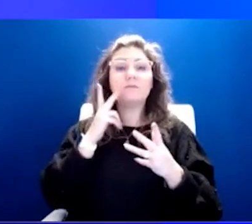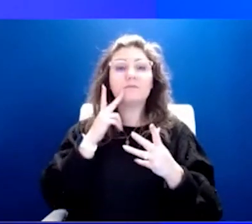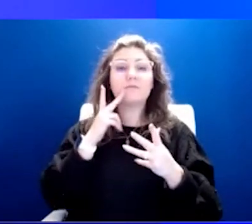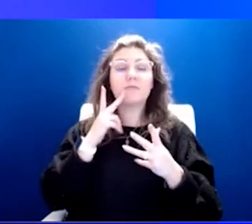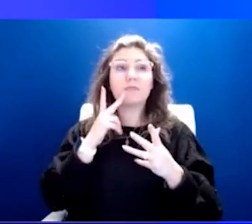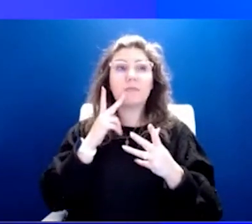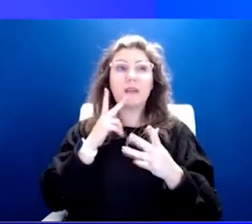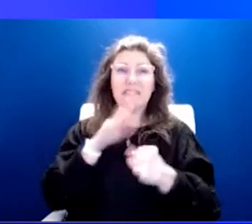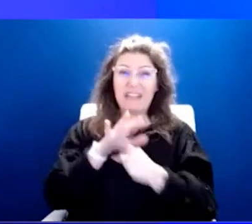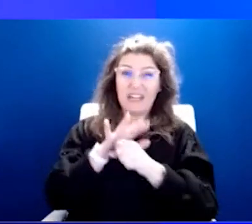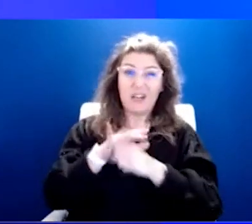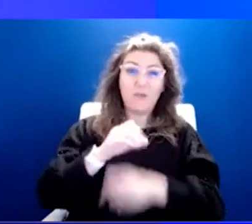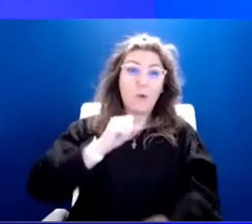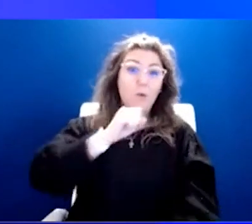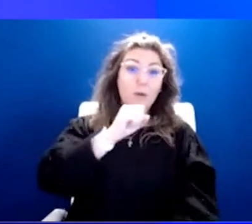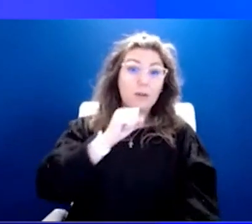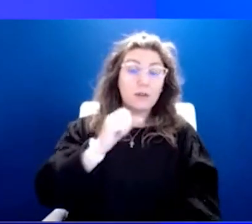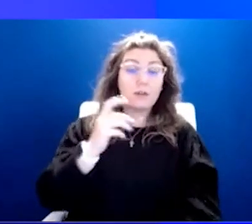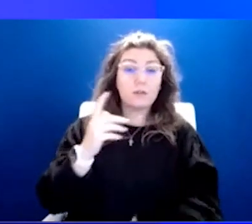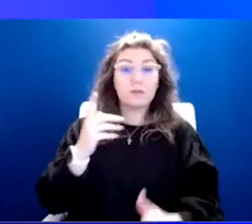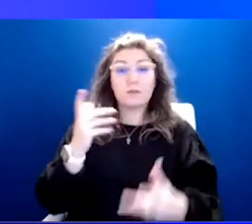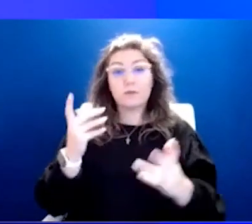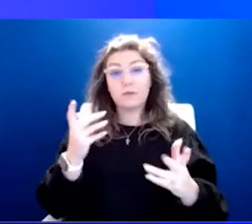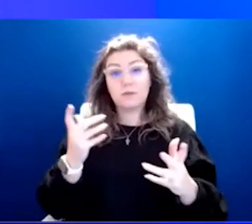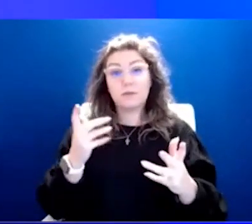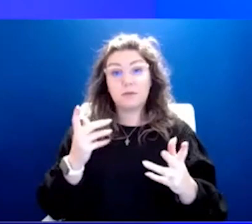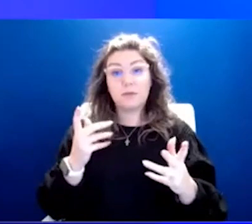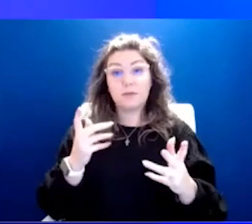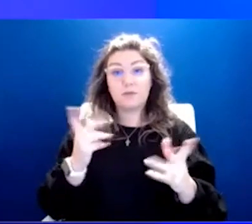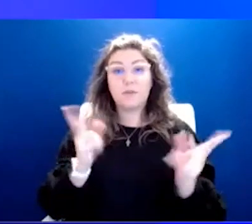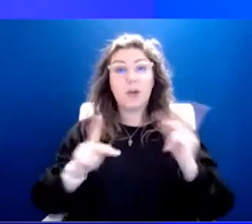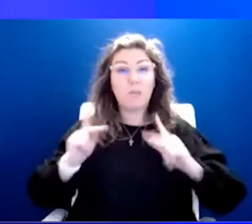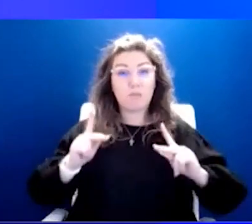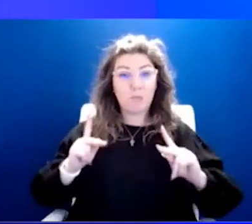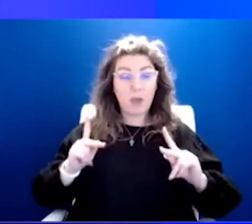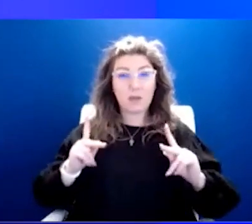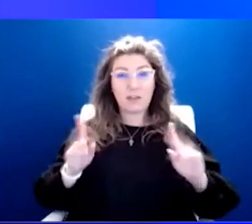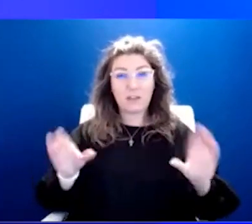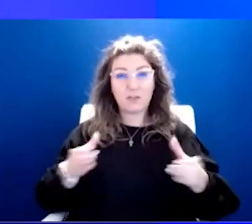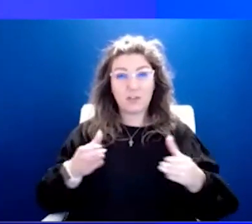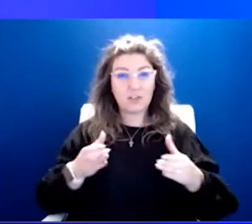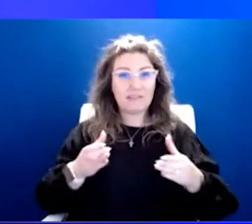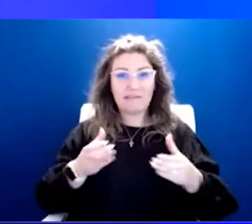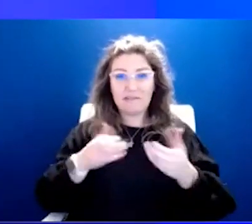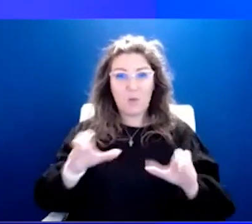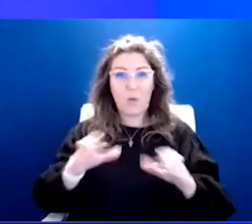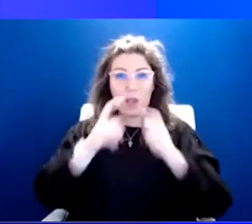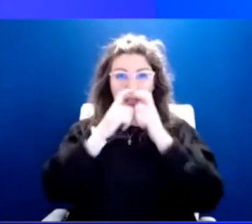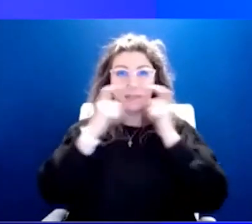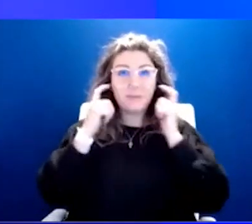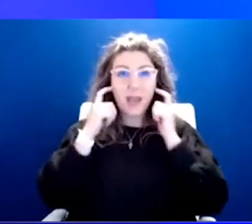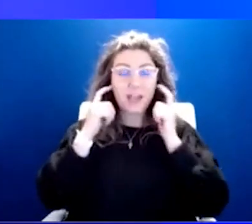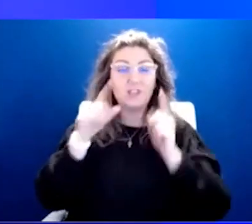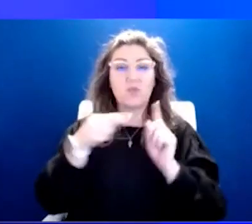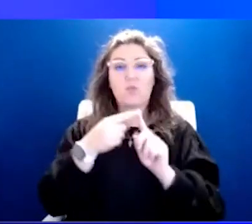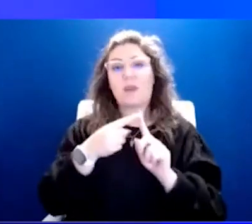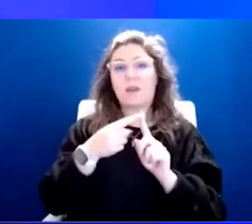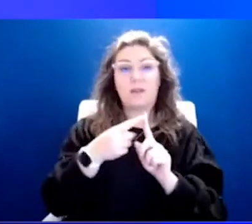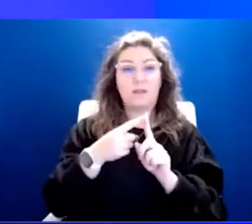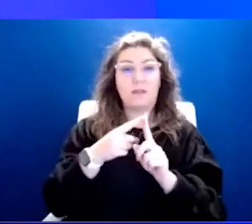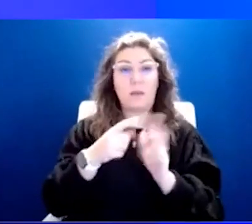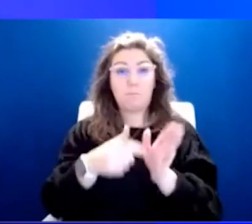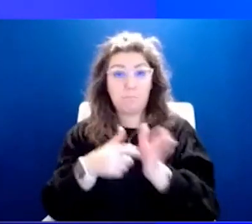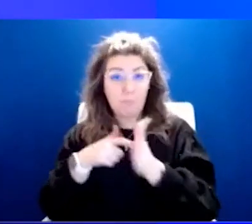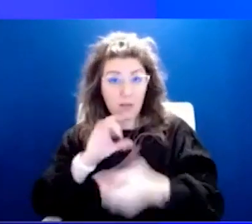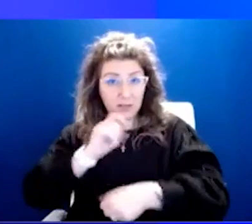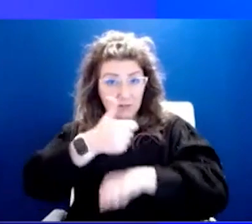part of the population that doesn't want a mask. Mm-hmm. so that when we put mandates into place,